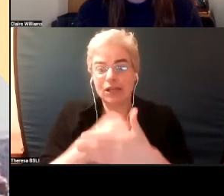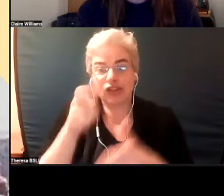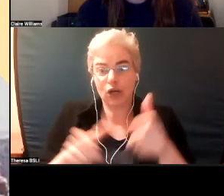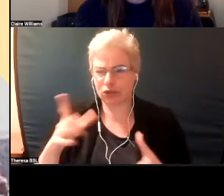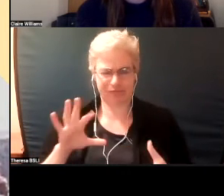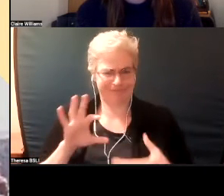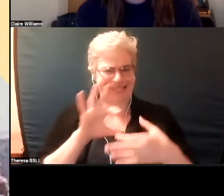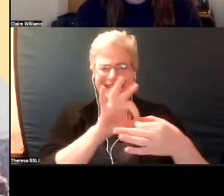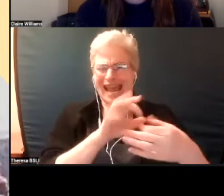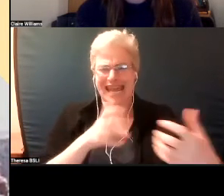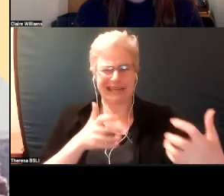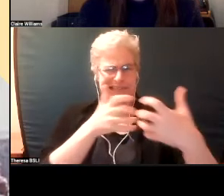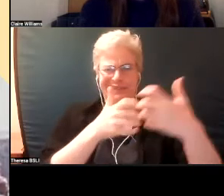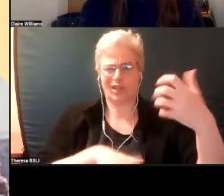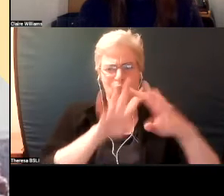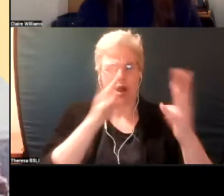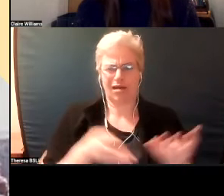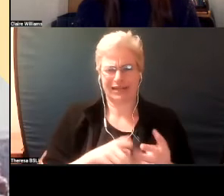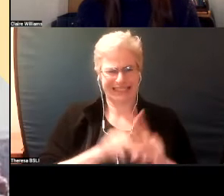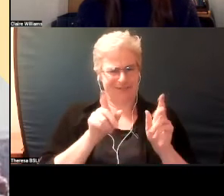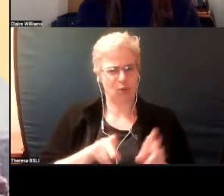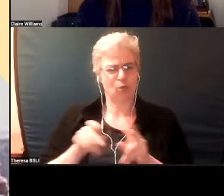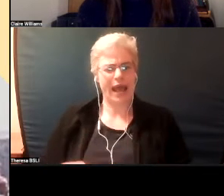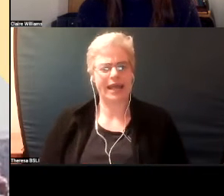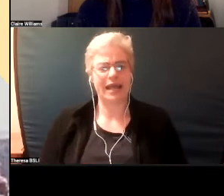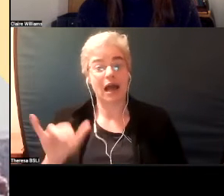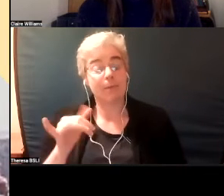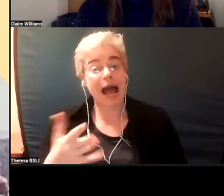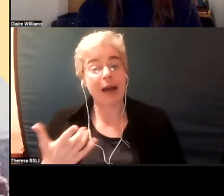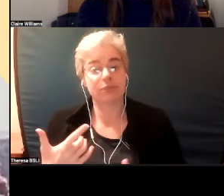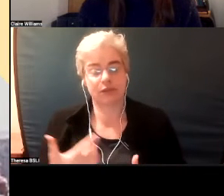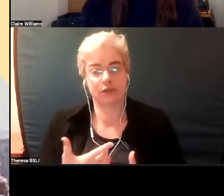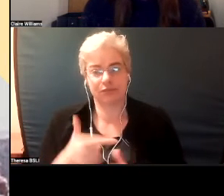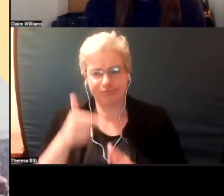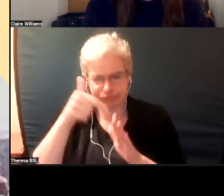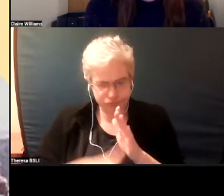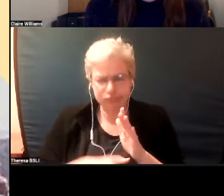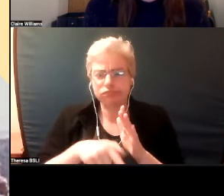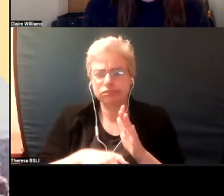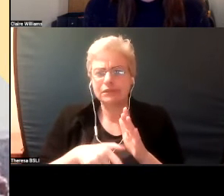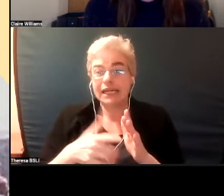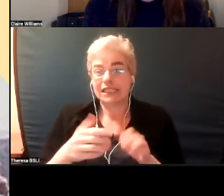world around them in this way. This is perhaps epistemic injustice.